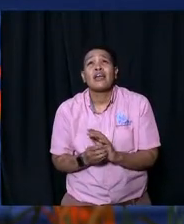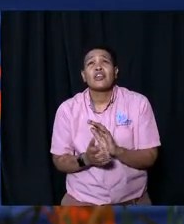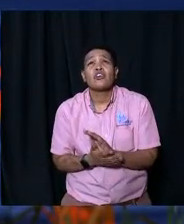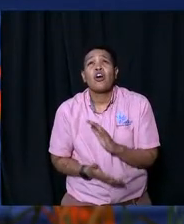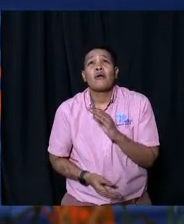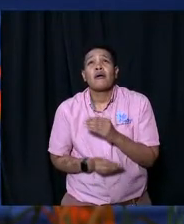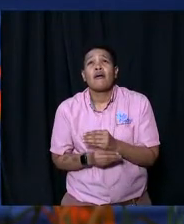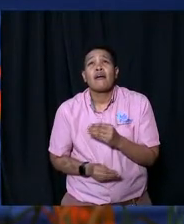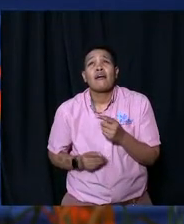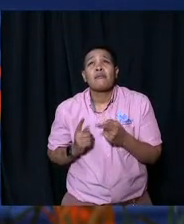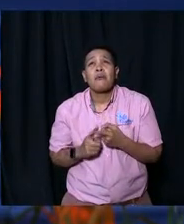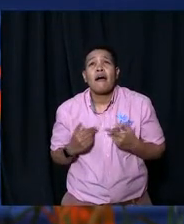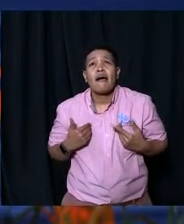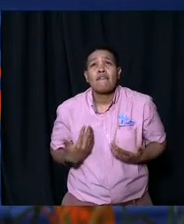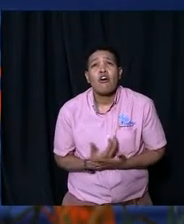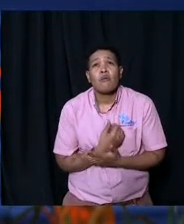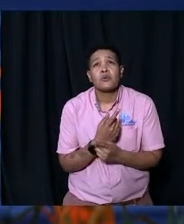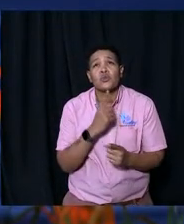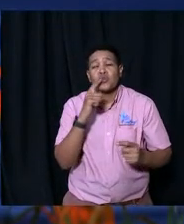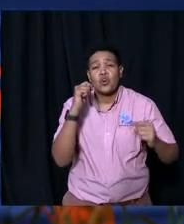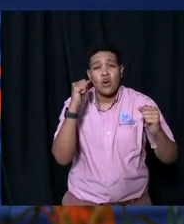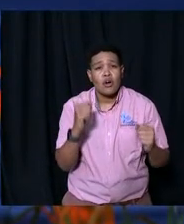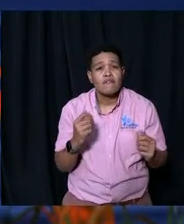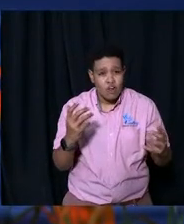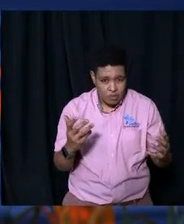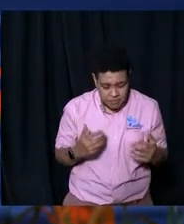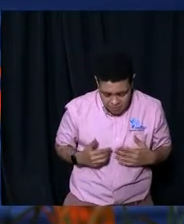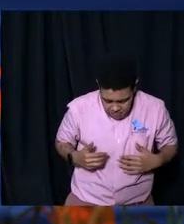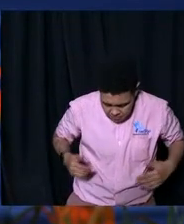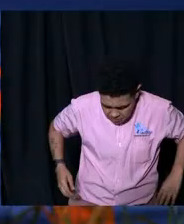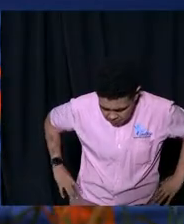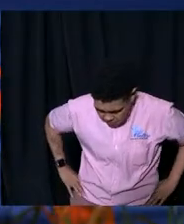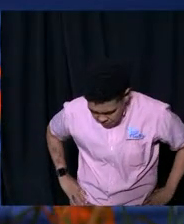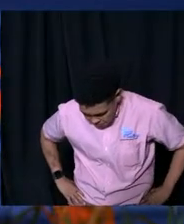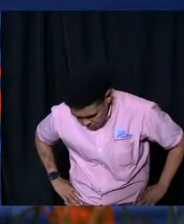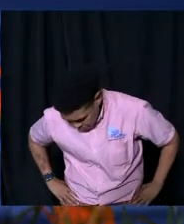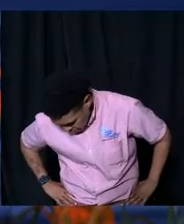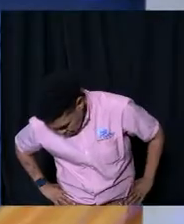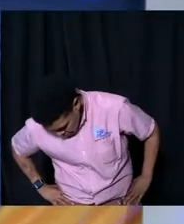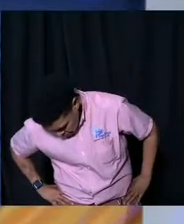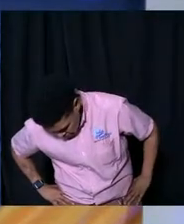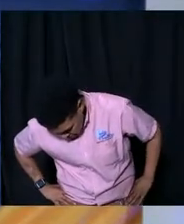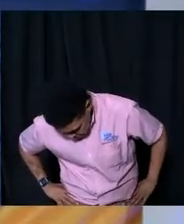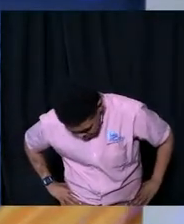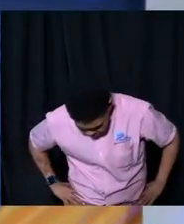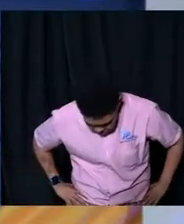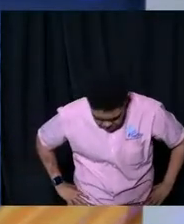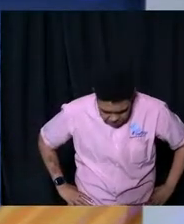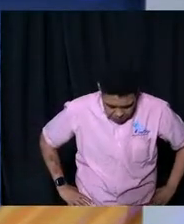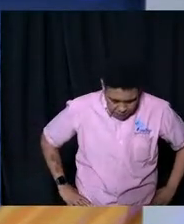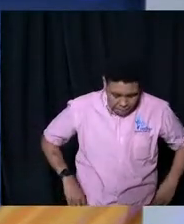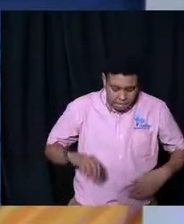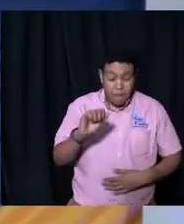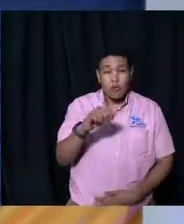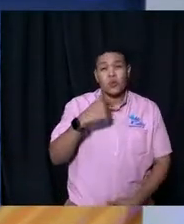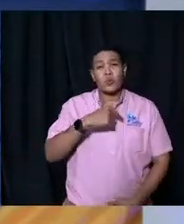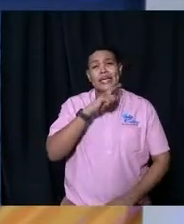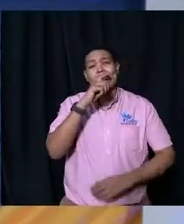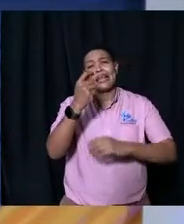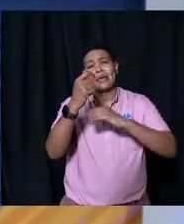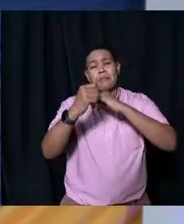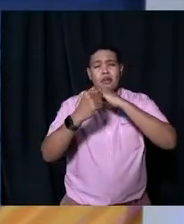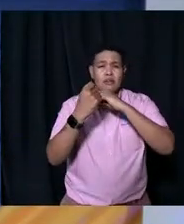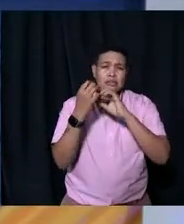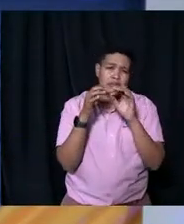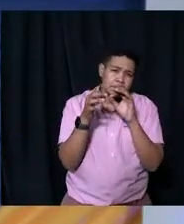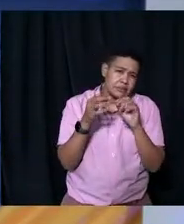it, have an opportunity to confer with them again. All right. And could we just elaborate a little bit